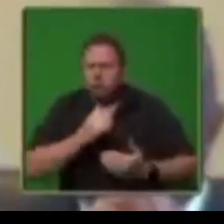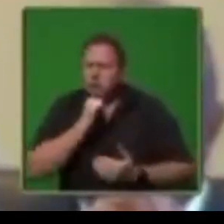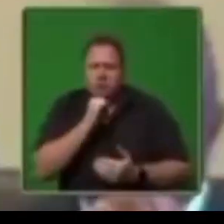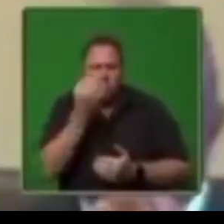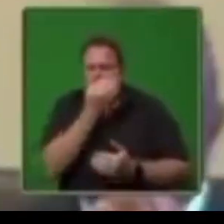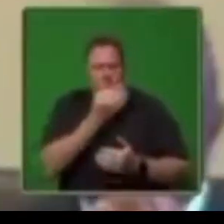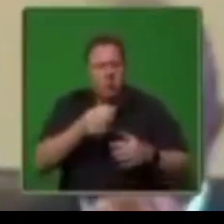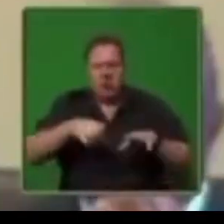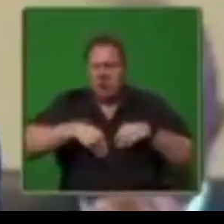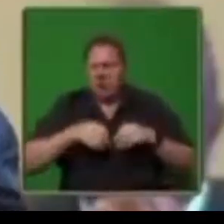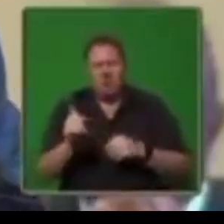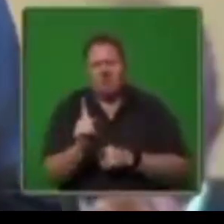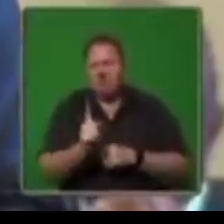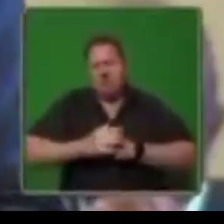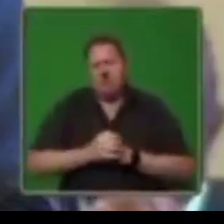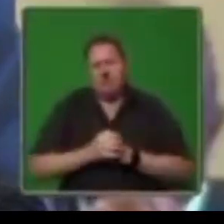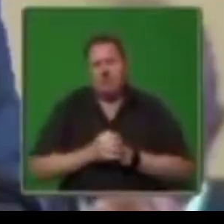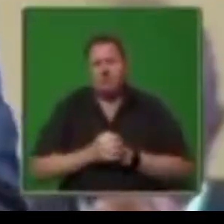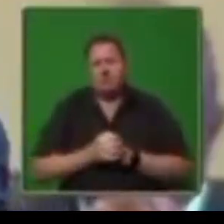bullied.